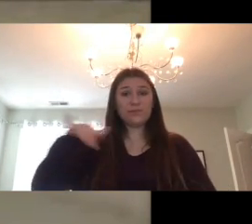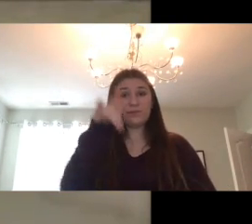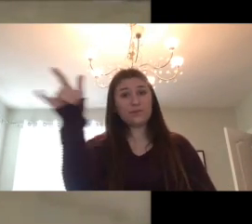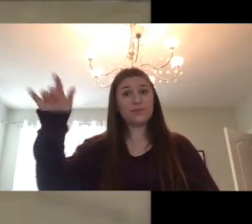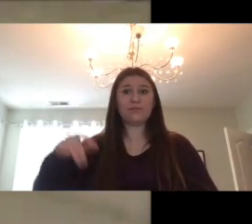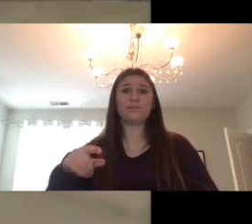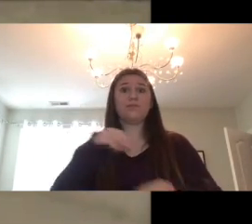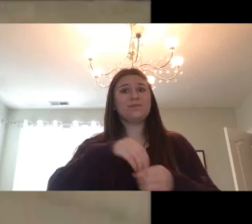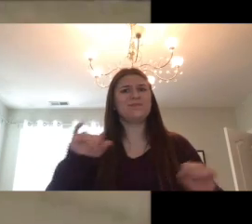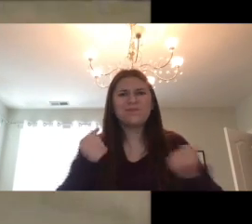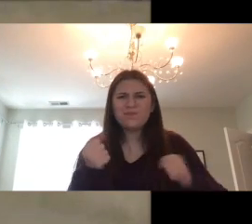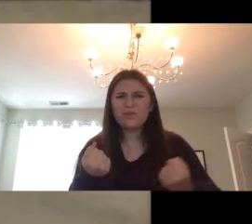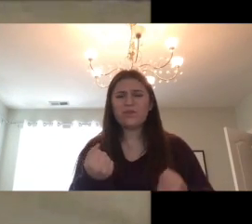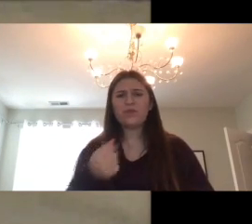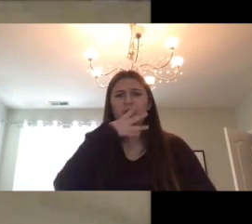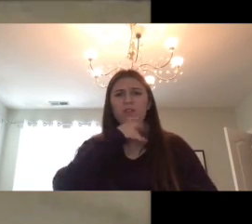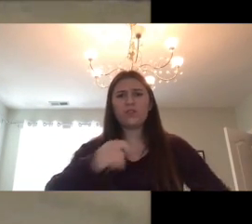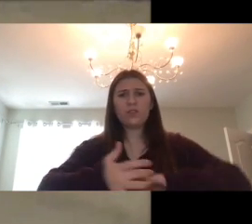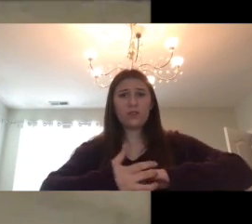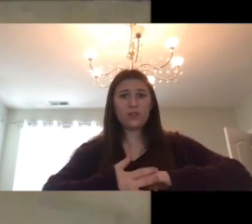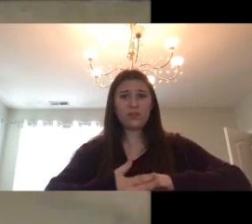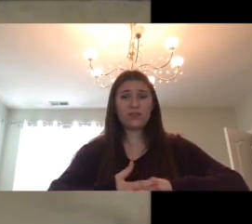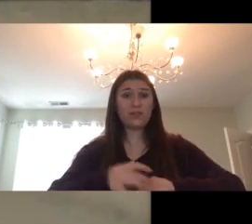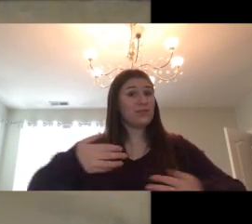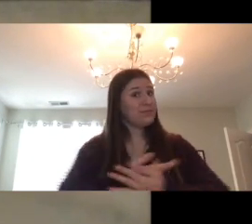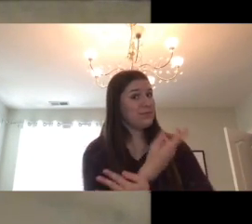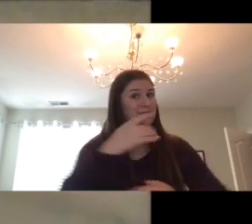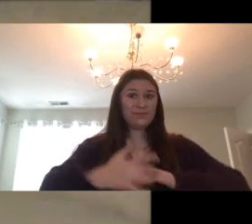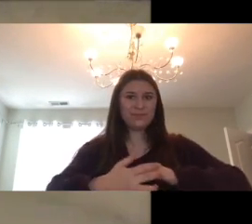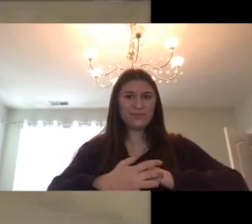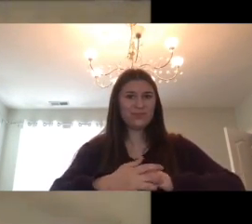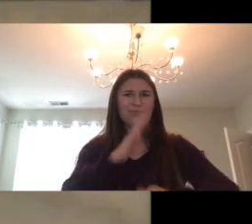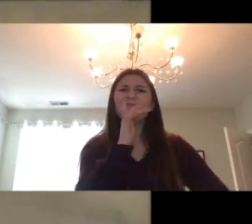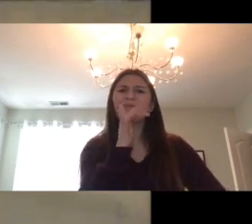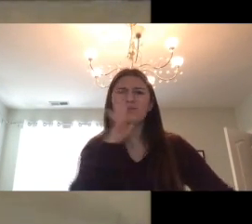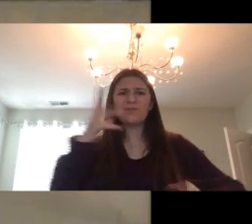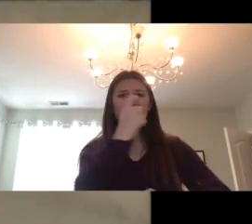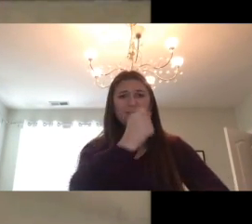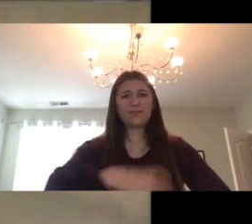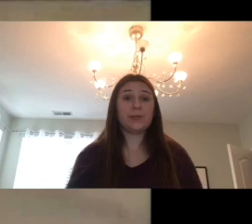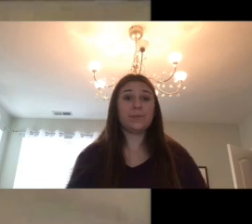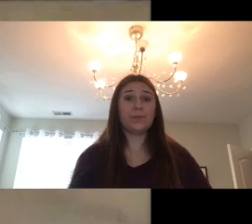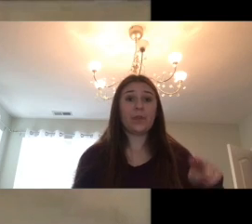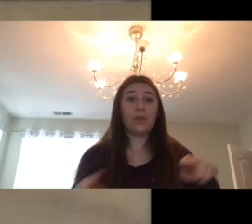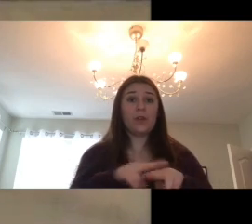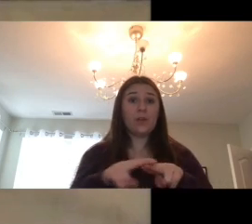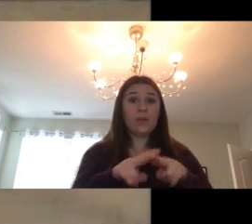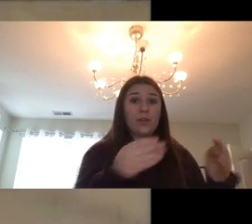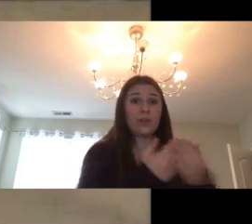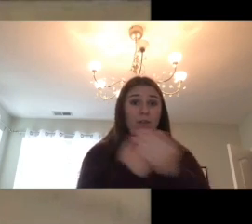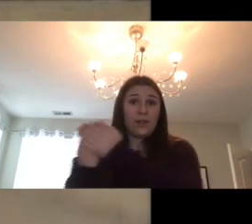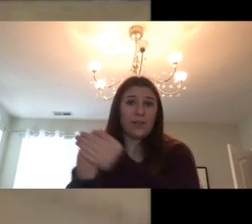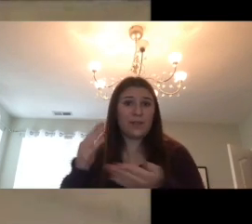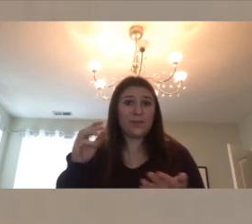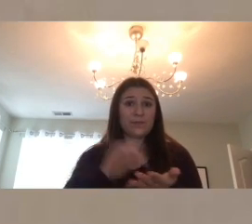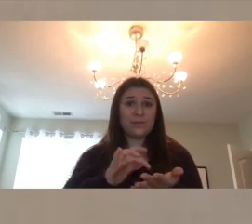a competition between new technology and old-fashioned technology, who